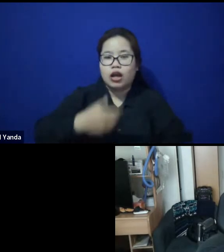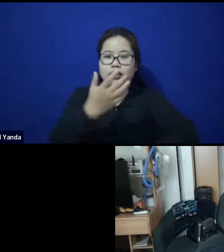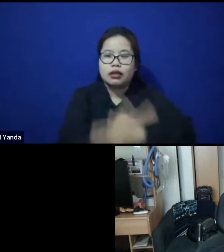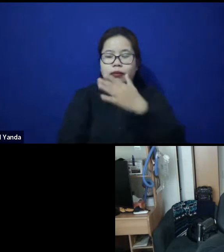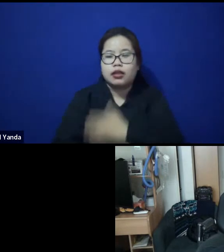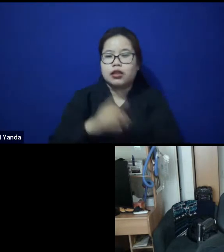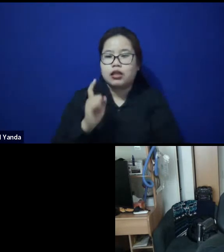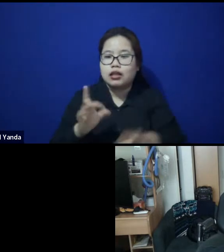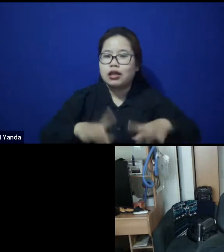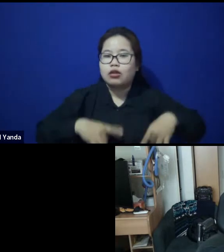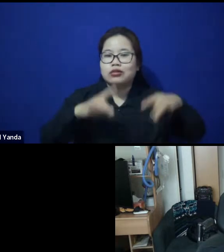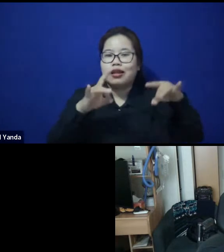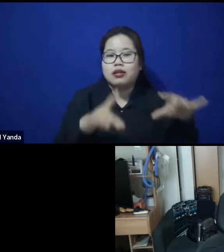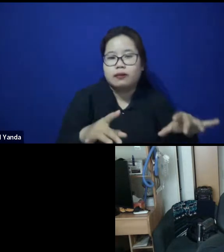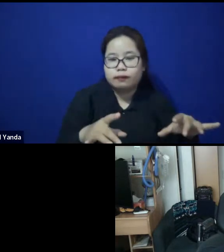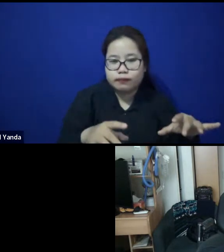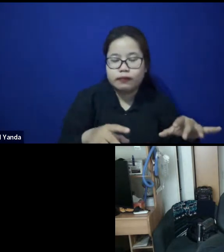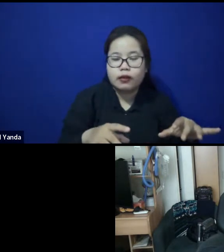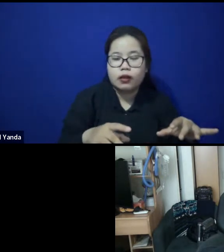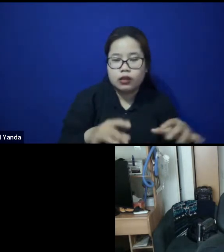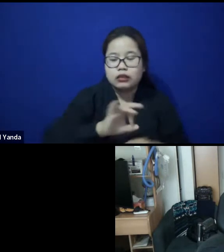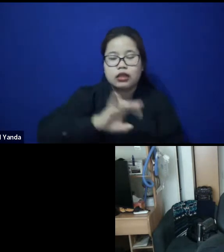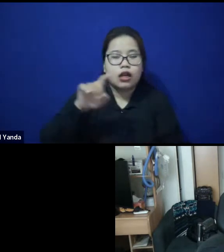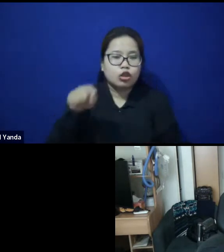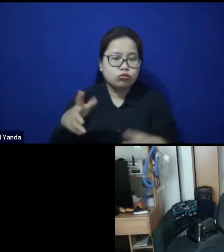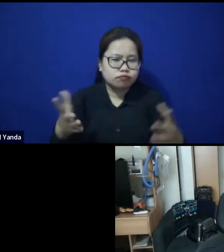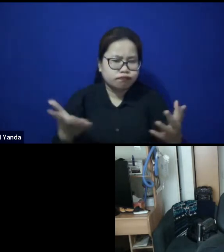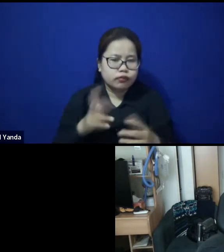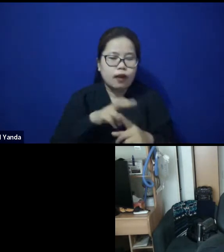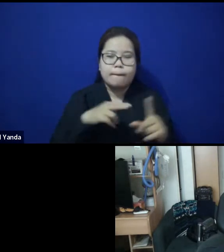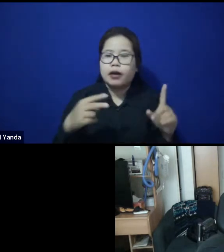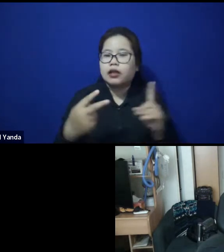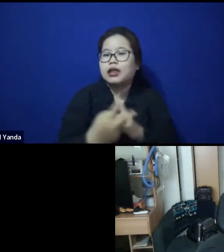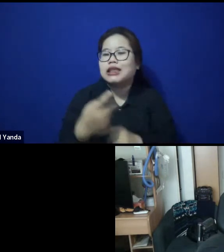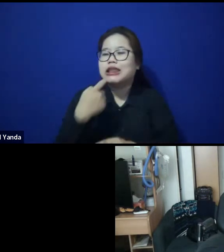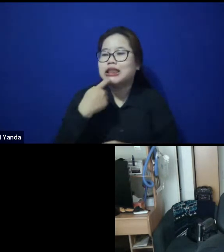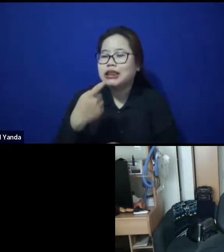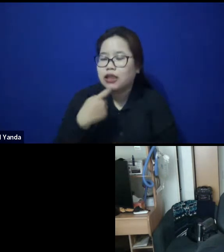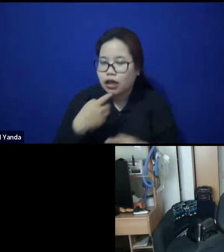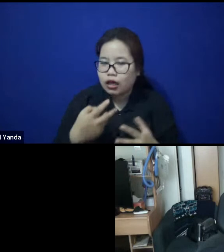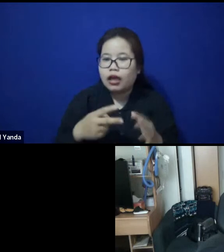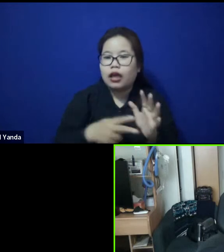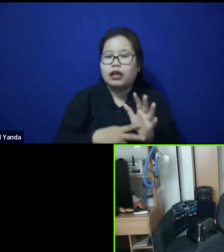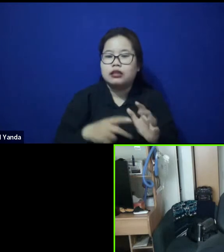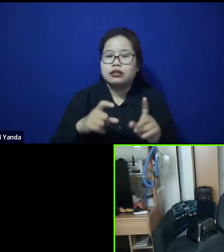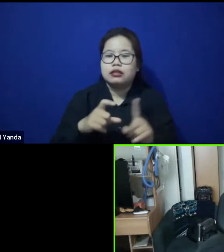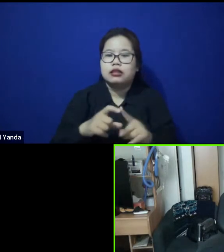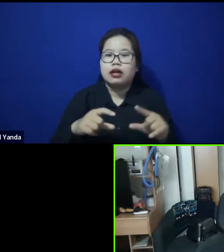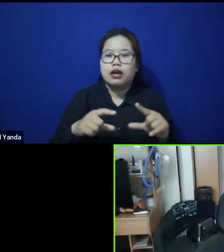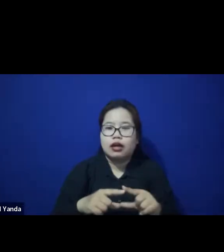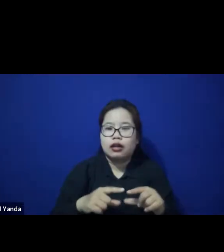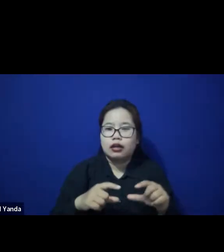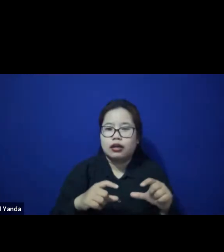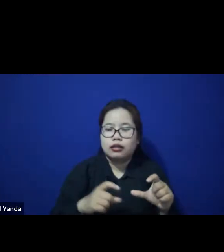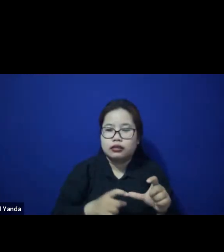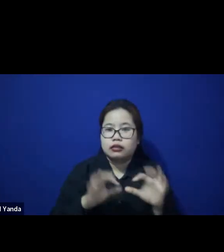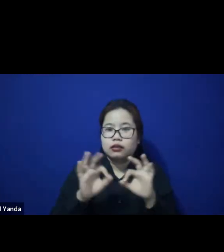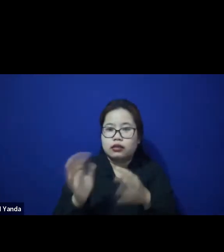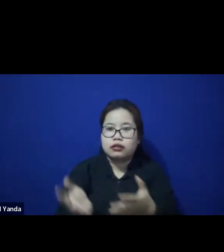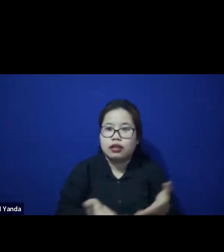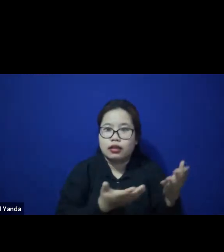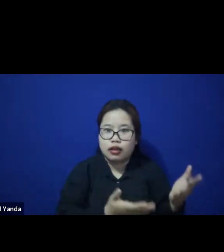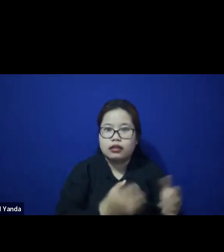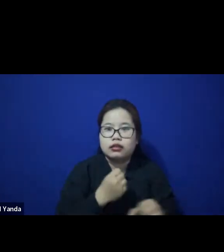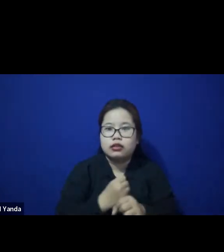his views on NDIS. Over to you, George. Thank you, Antonio. Thank